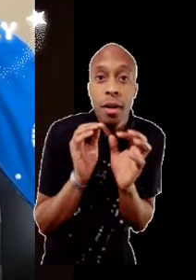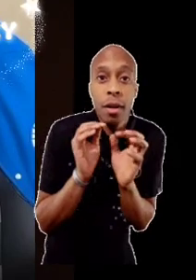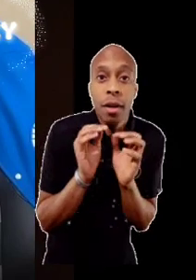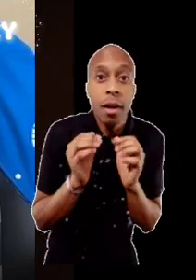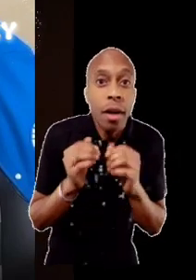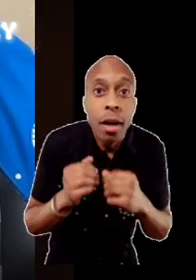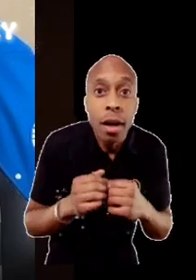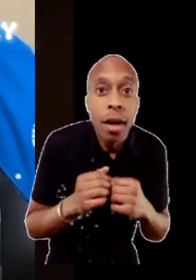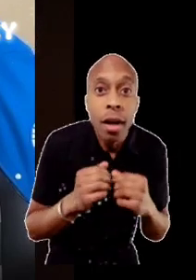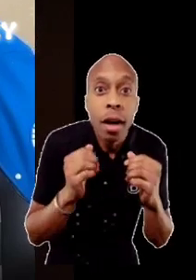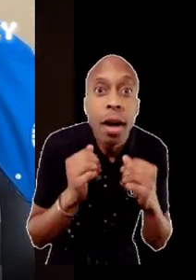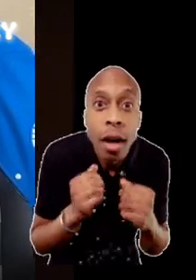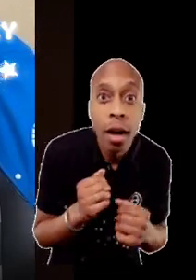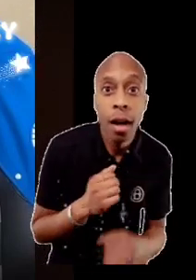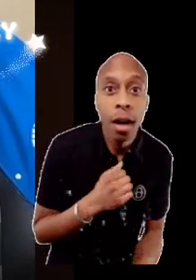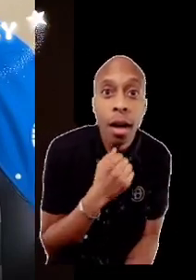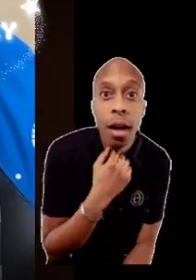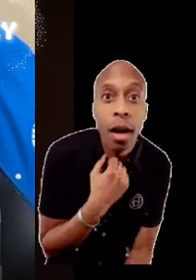days. Amen.